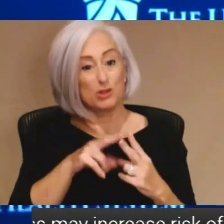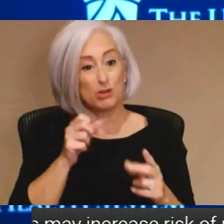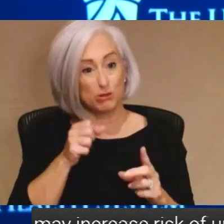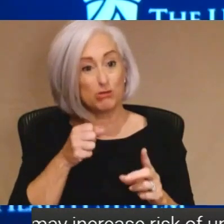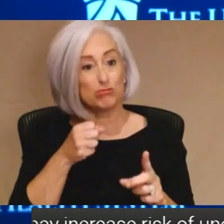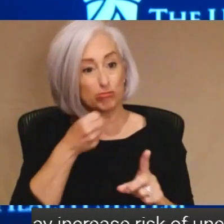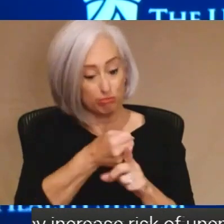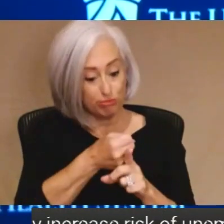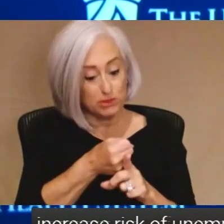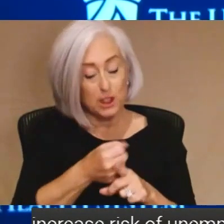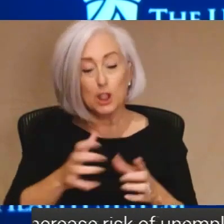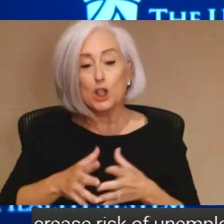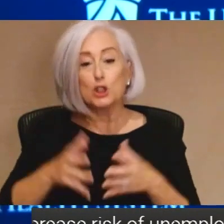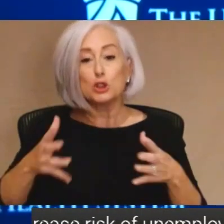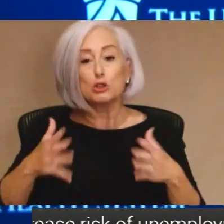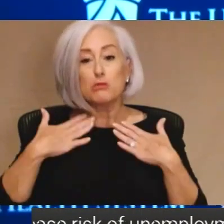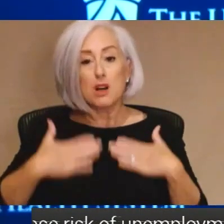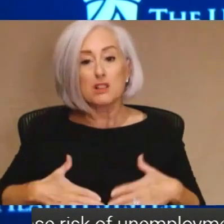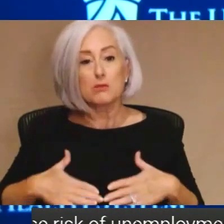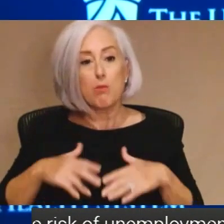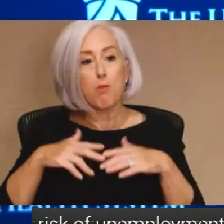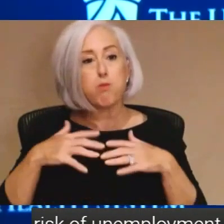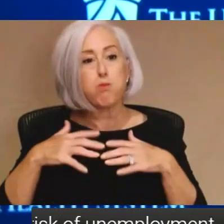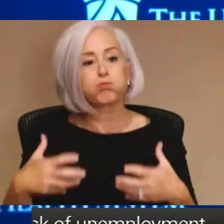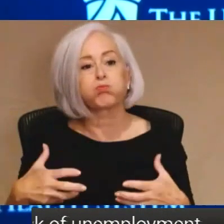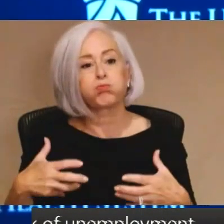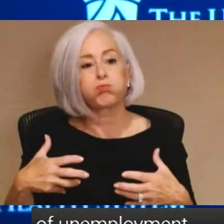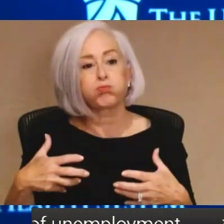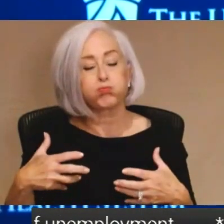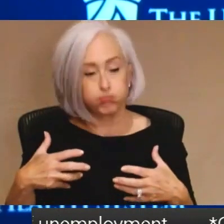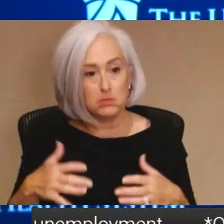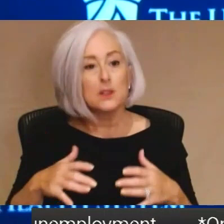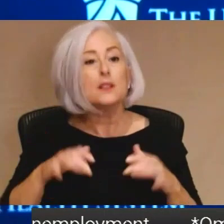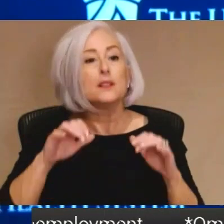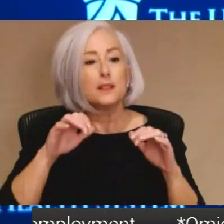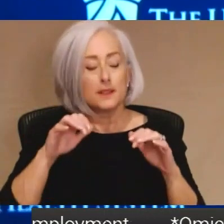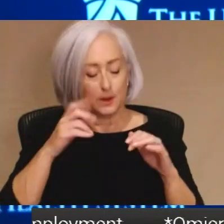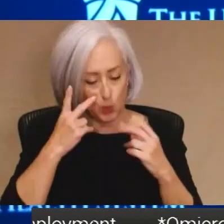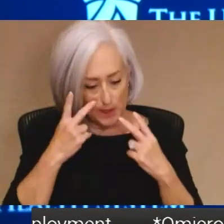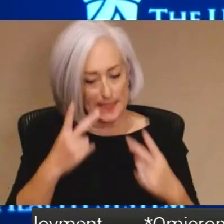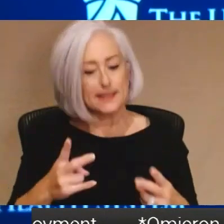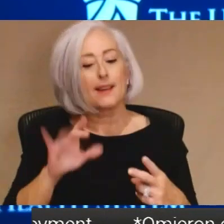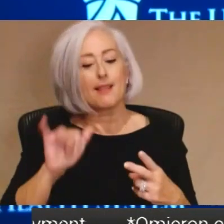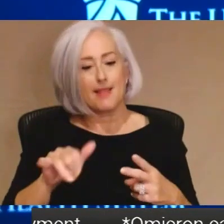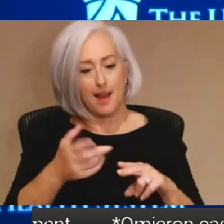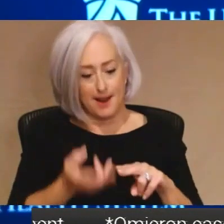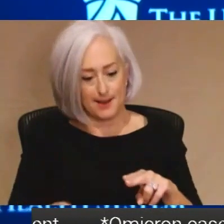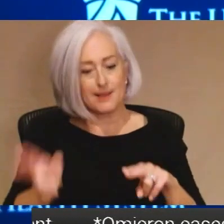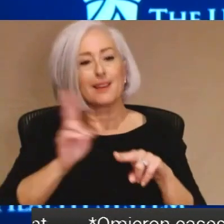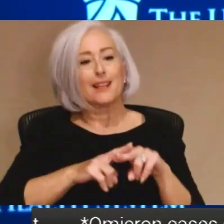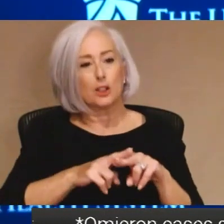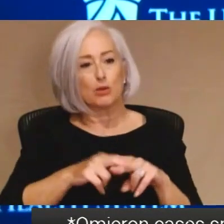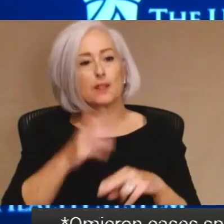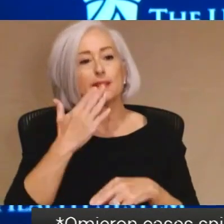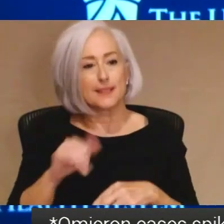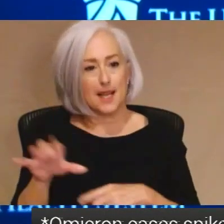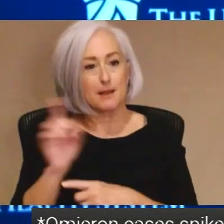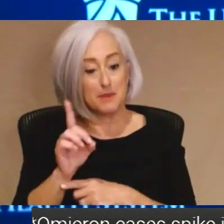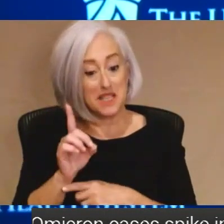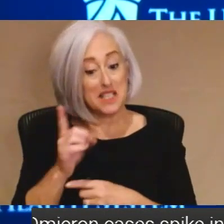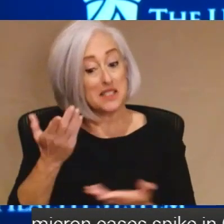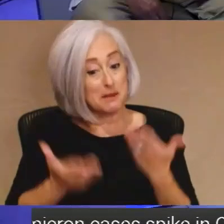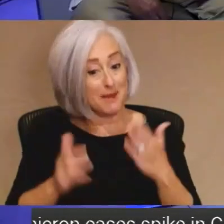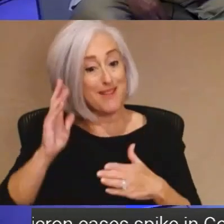on your frame, that we're seeing has increased, and so concerns that down the line that will lead to increases in diabetes.